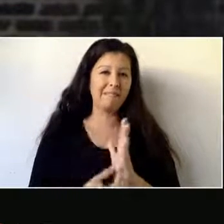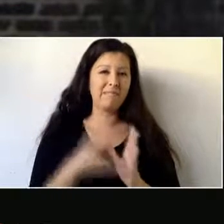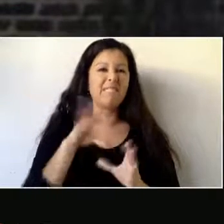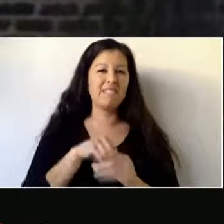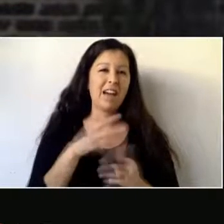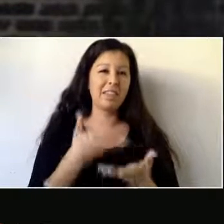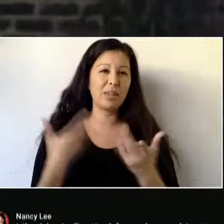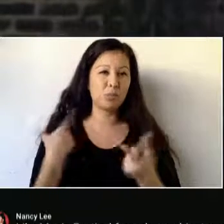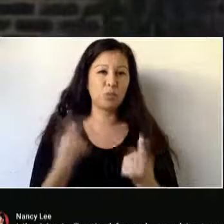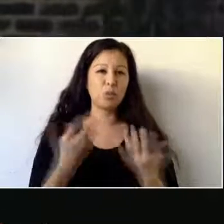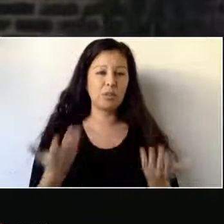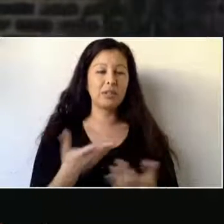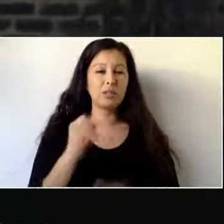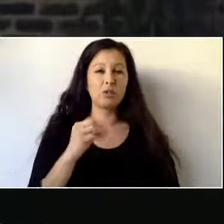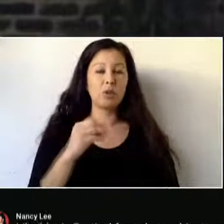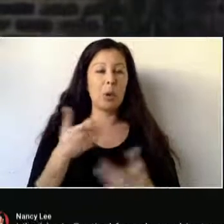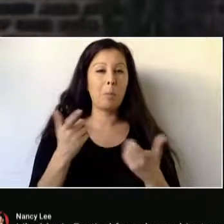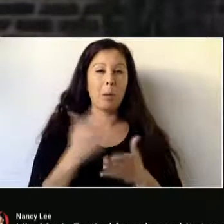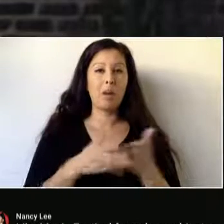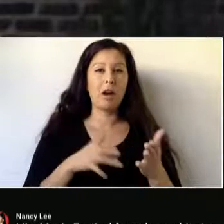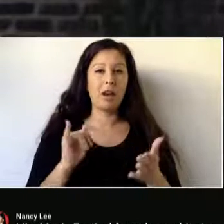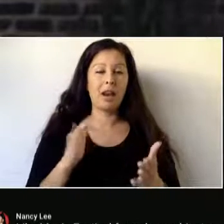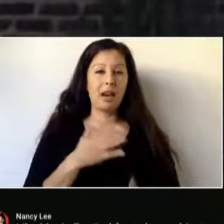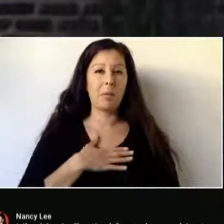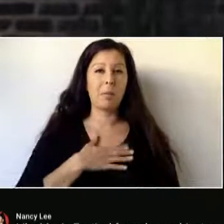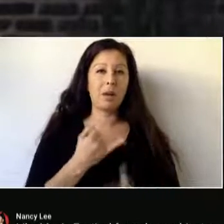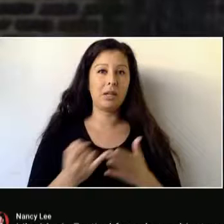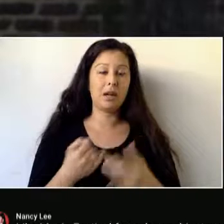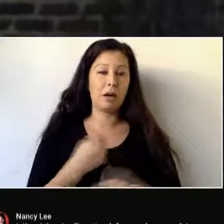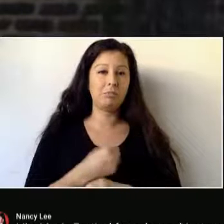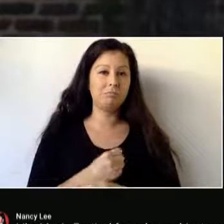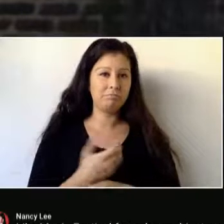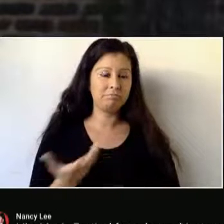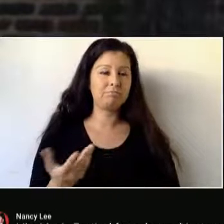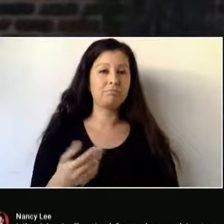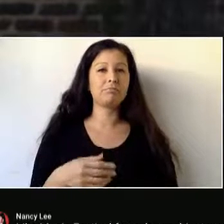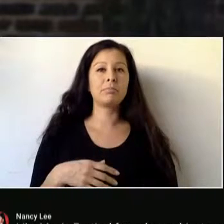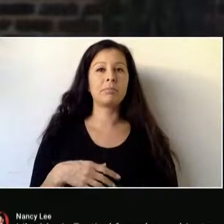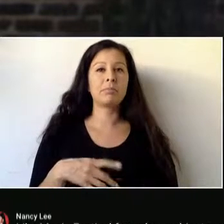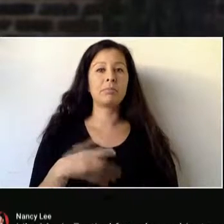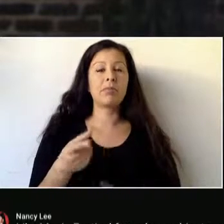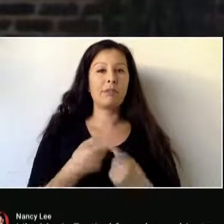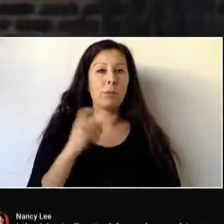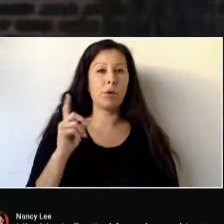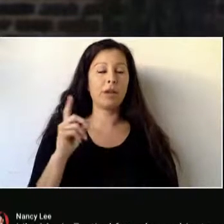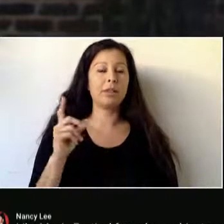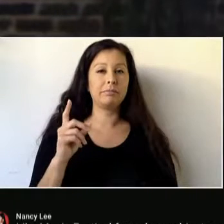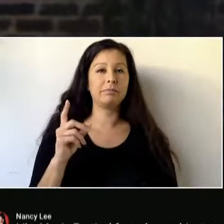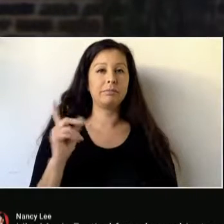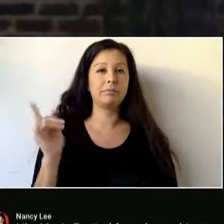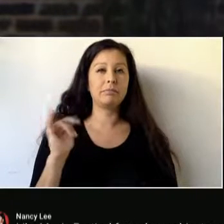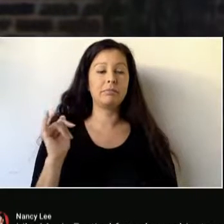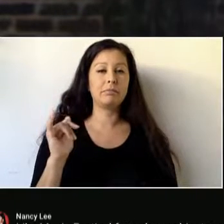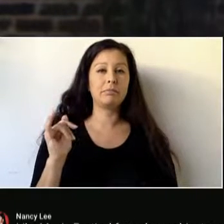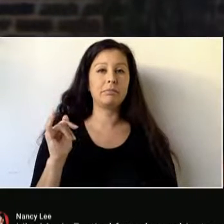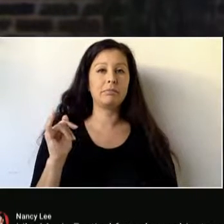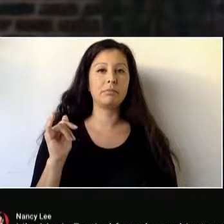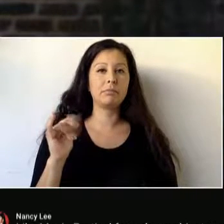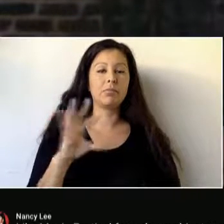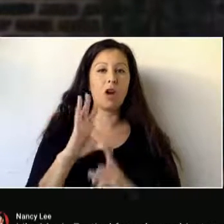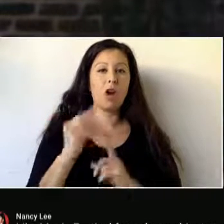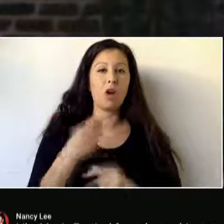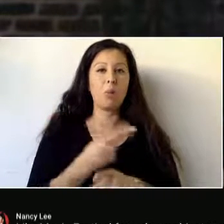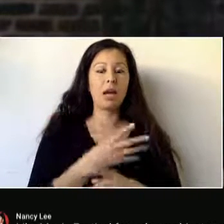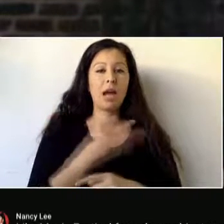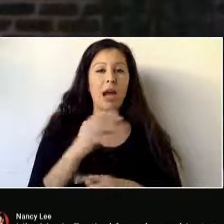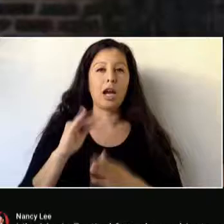stuff that we're doing here. So a big part of like my art making comes from like kind of doing cultural production